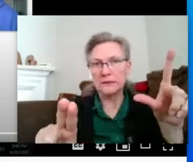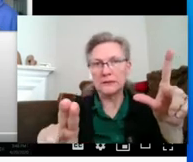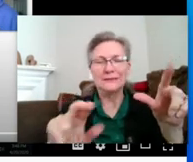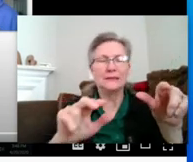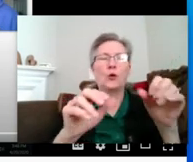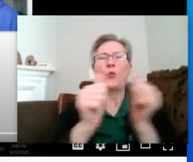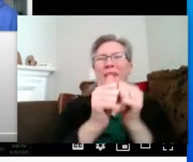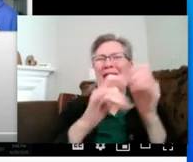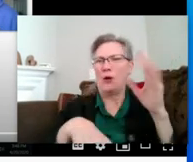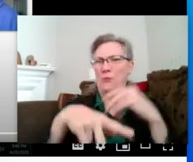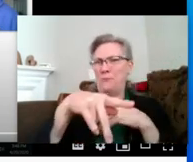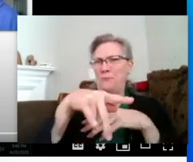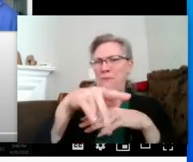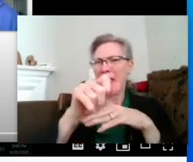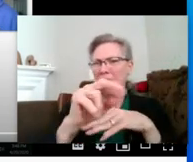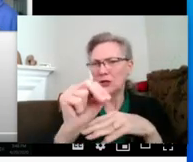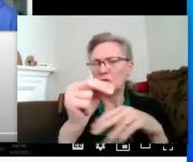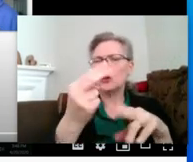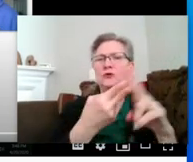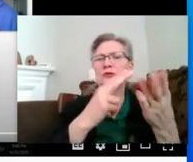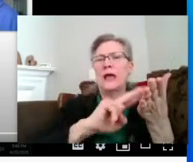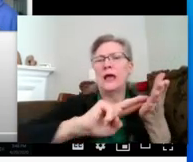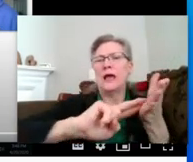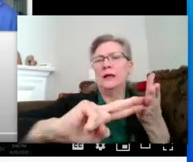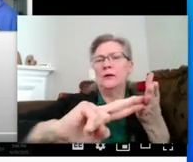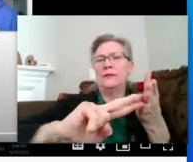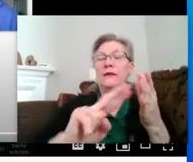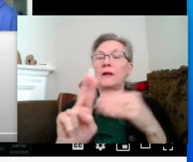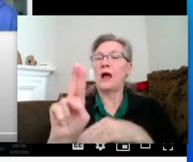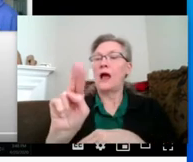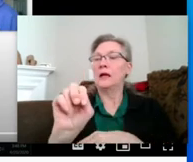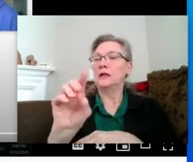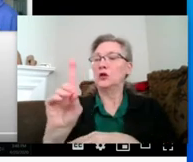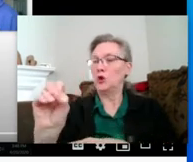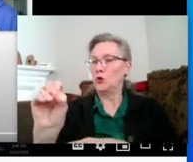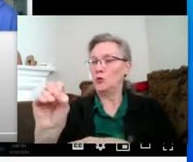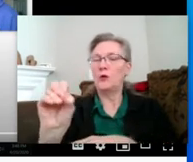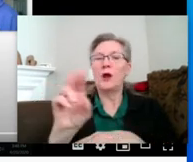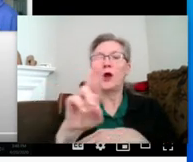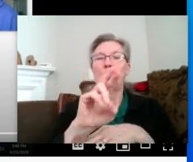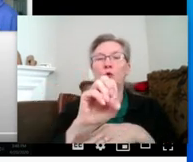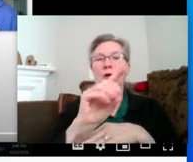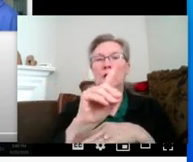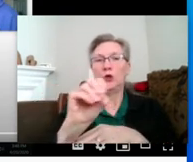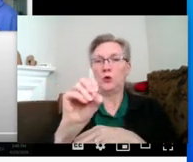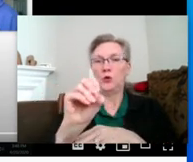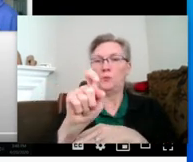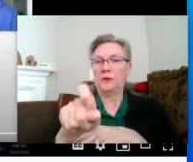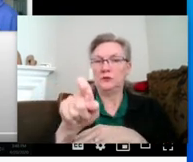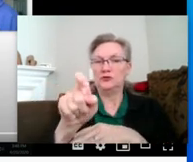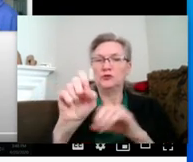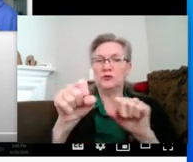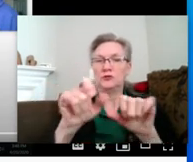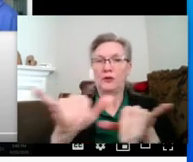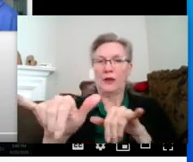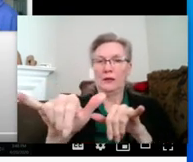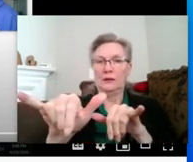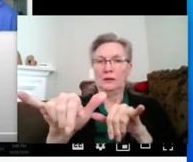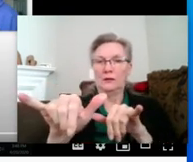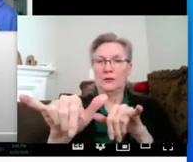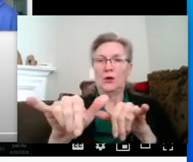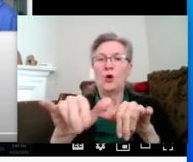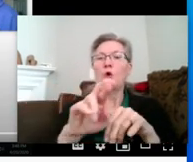do it in pen. You can use highlighter. Then you have your undo and redo buttons up here. So if you decide you don't want that line anymore, you can hit undo.